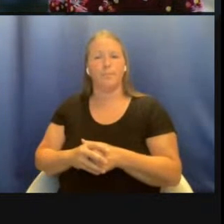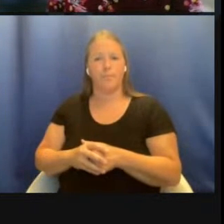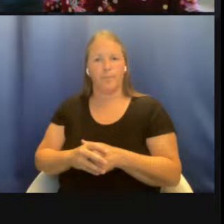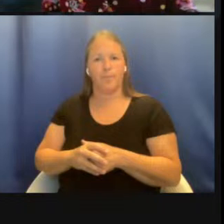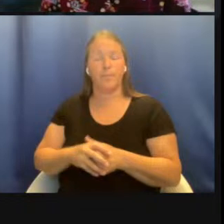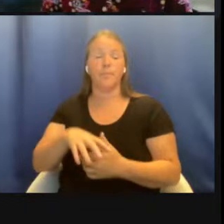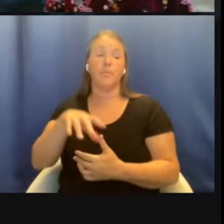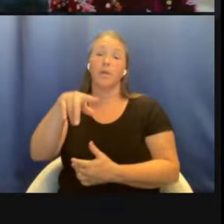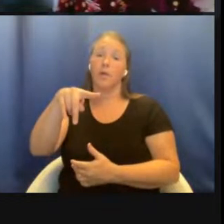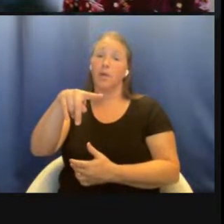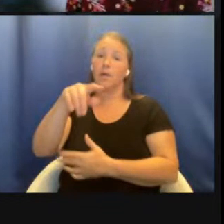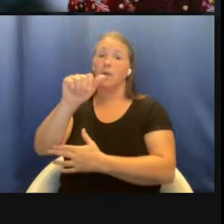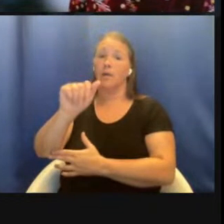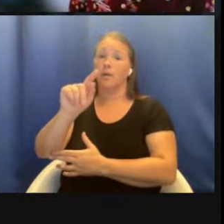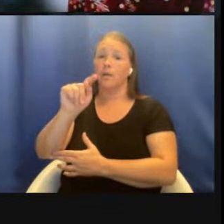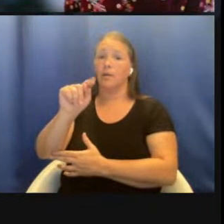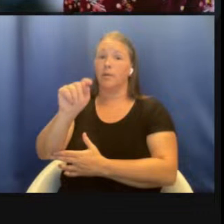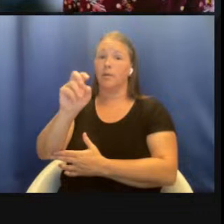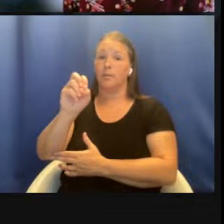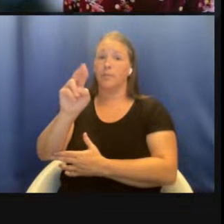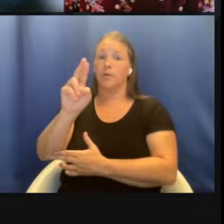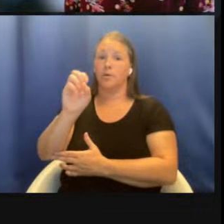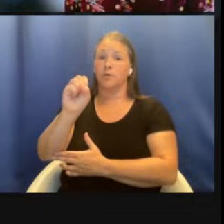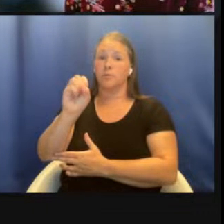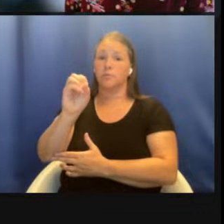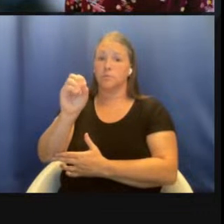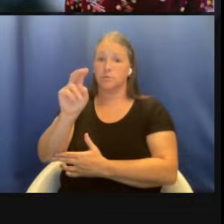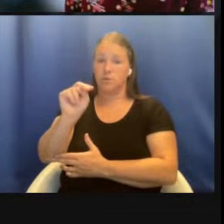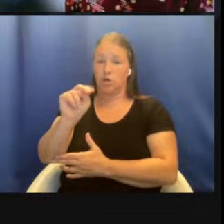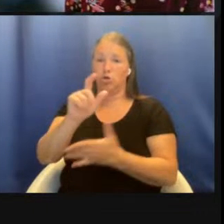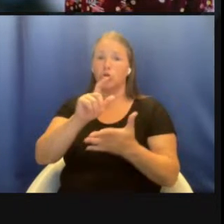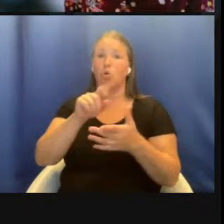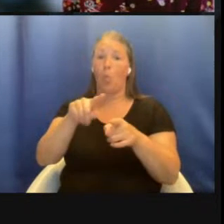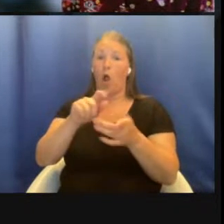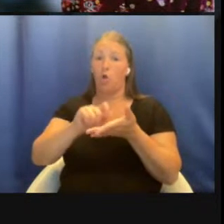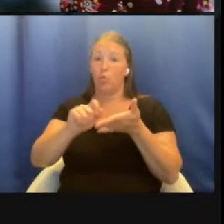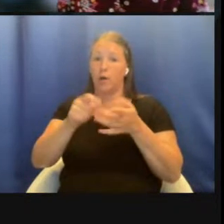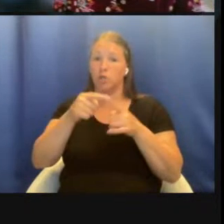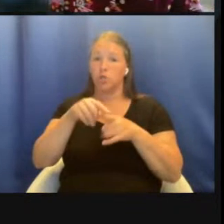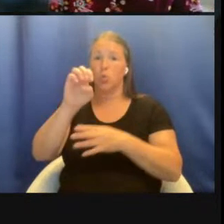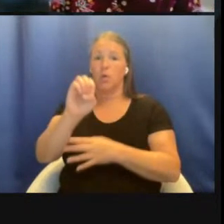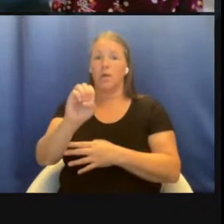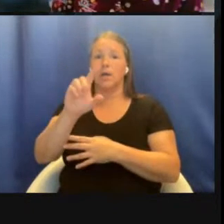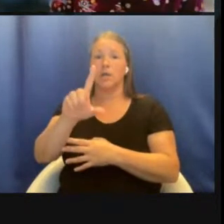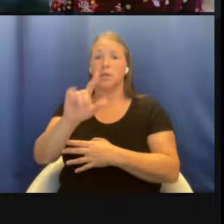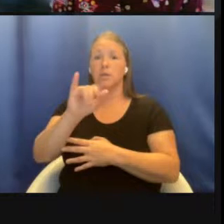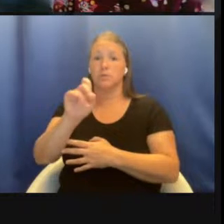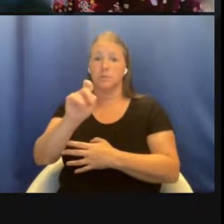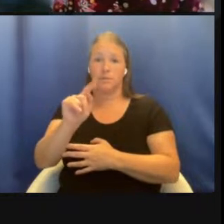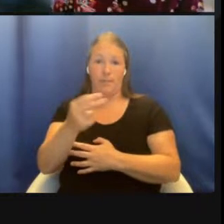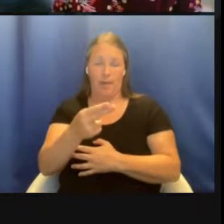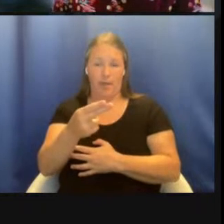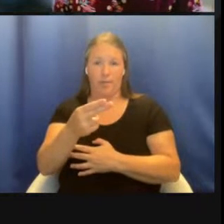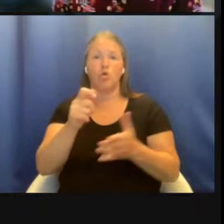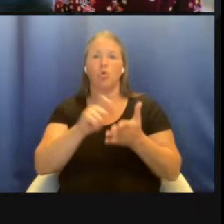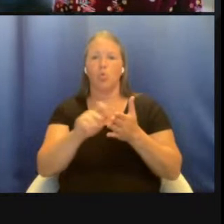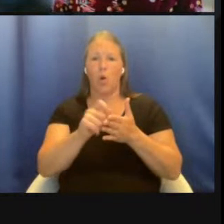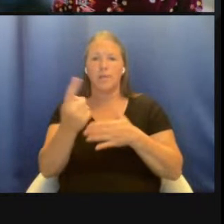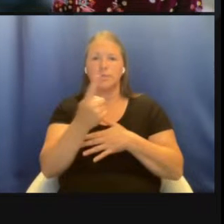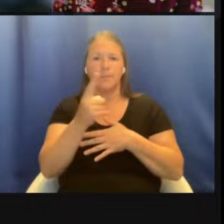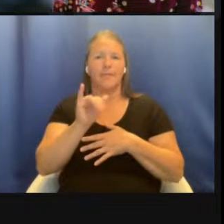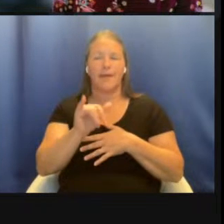Patterson, in writing to Elizabeth, writes something that I think is very perceptive about Beau. I quote, this is